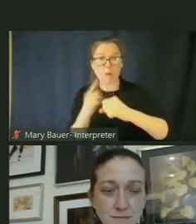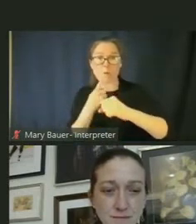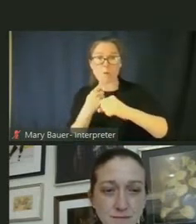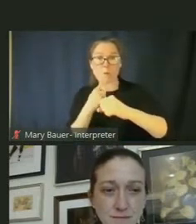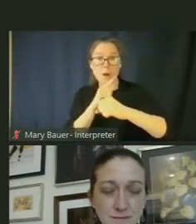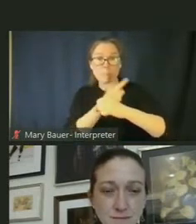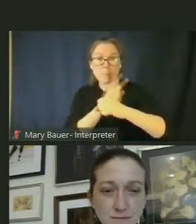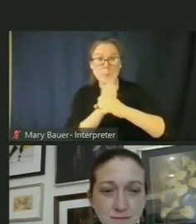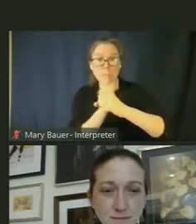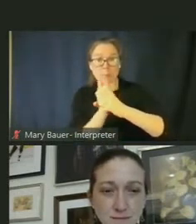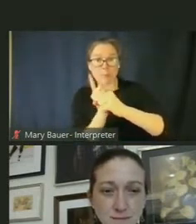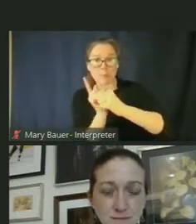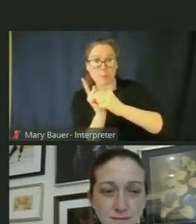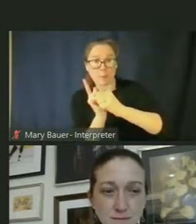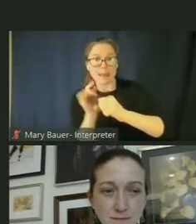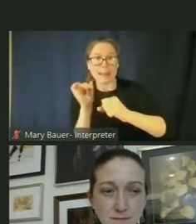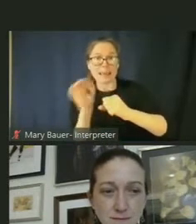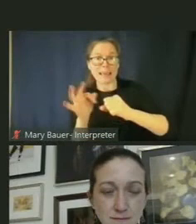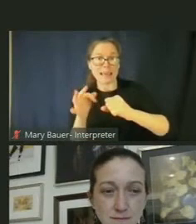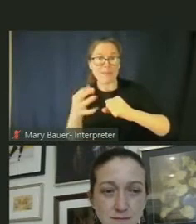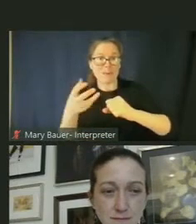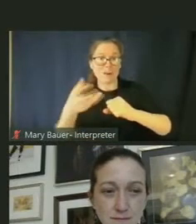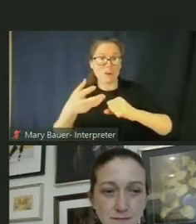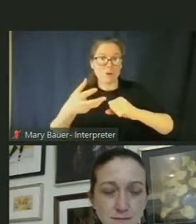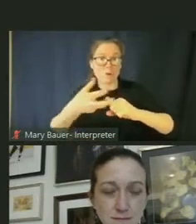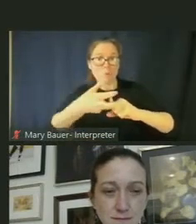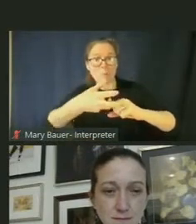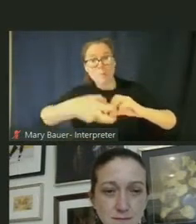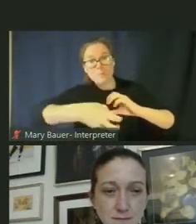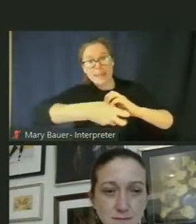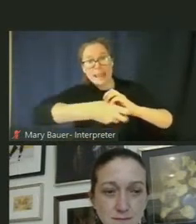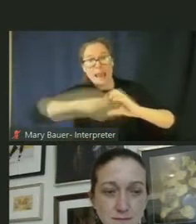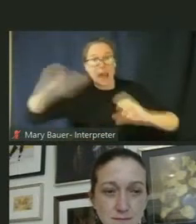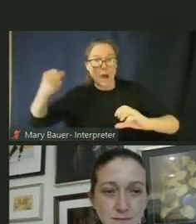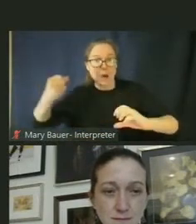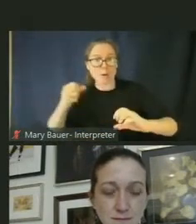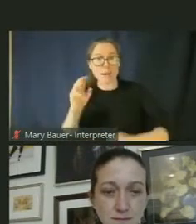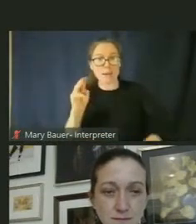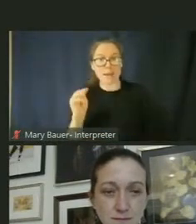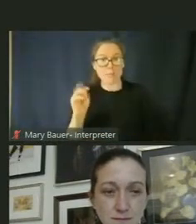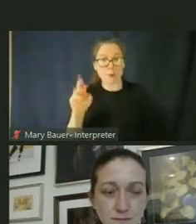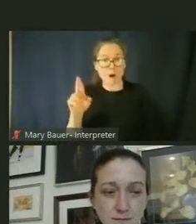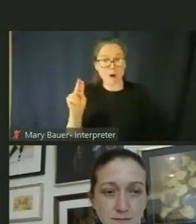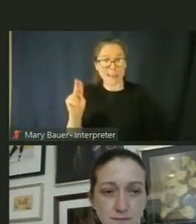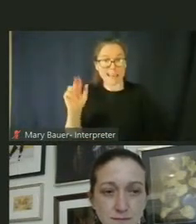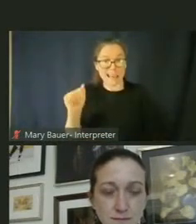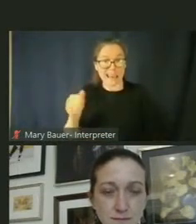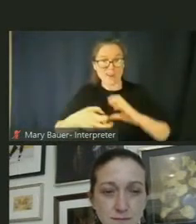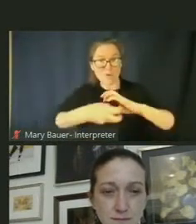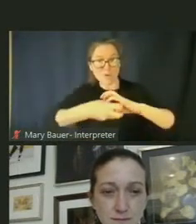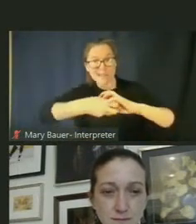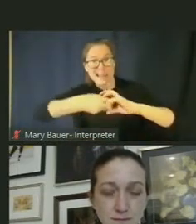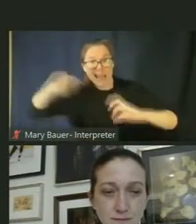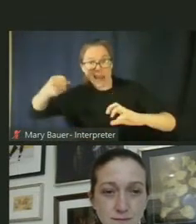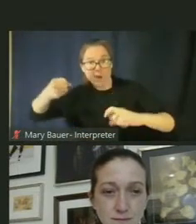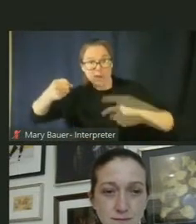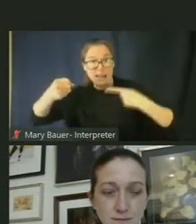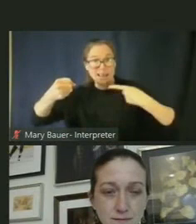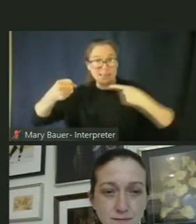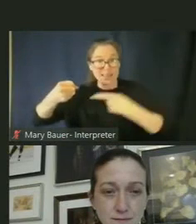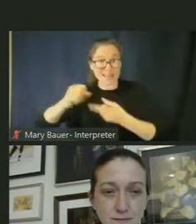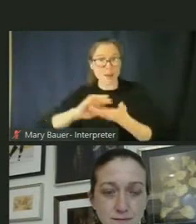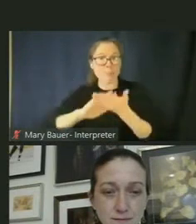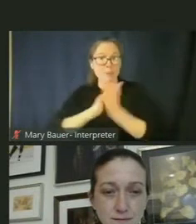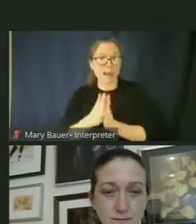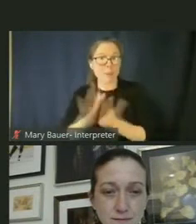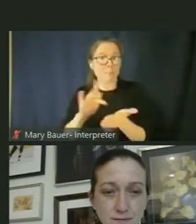and you were to extract that red squiggly line, which is the actual mRNA that you hear about, and that's the vaccine. So that's that purple circle